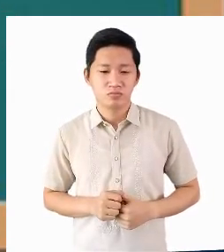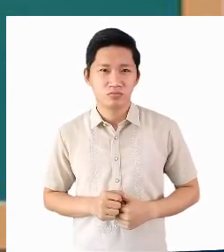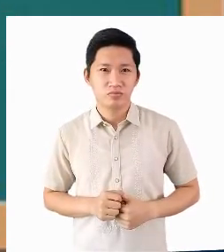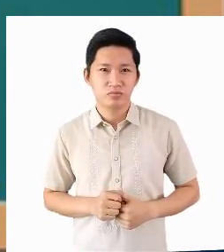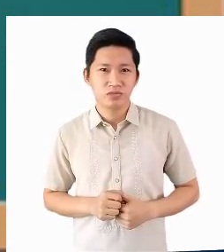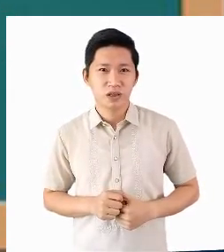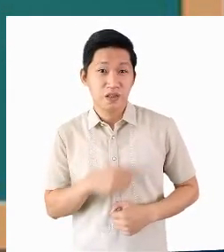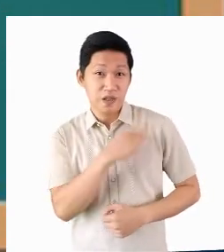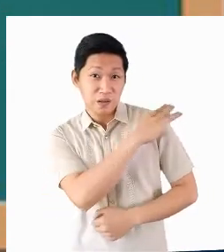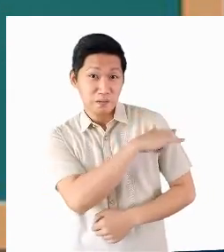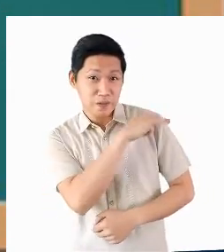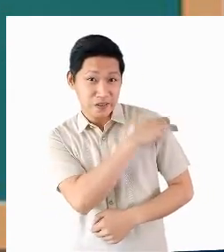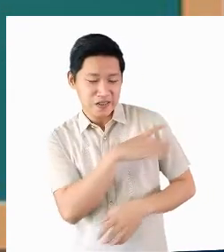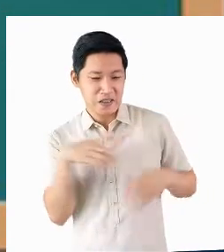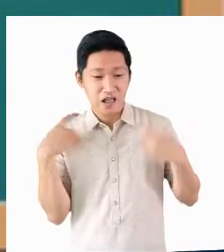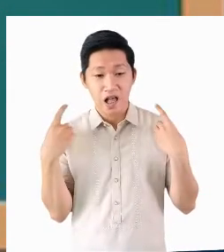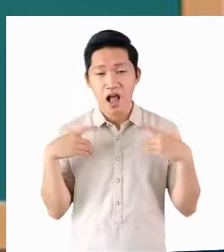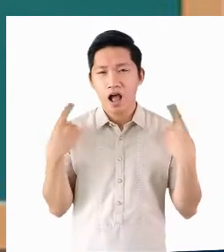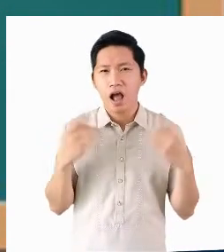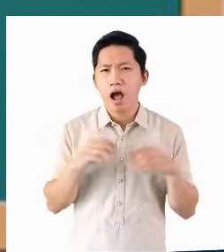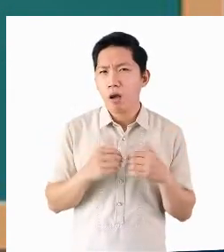manners of dressing